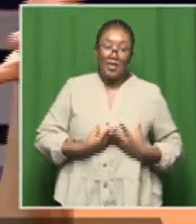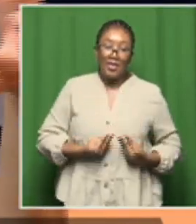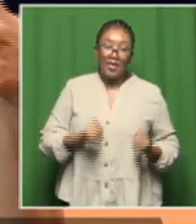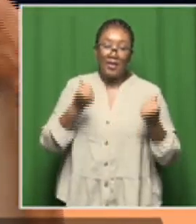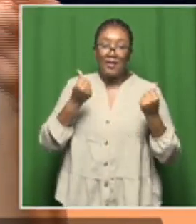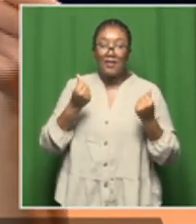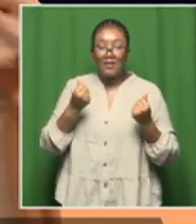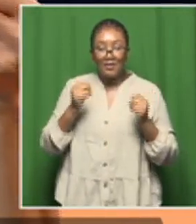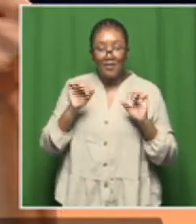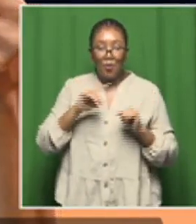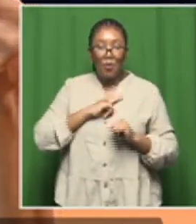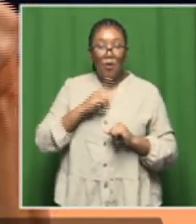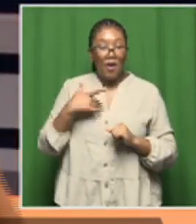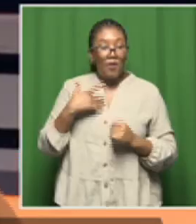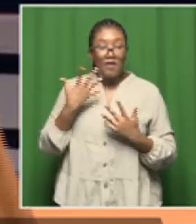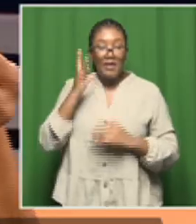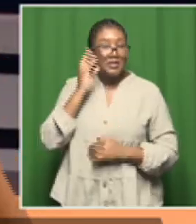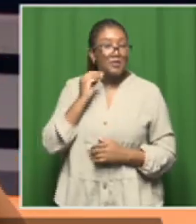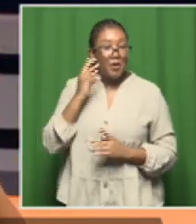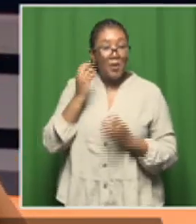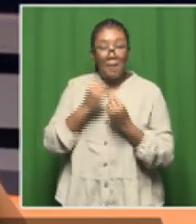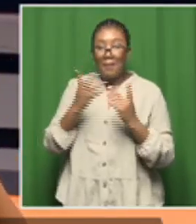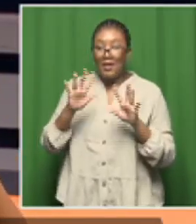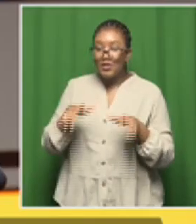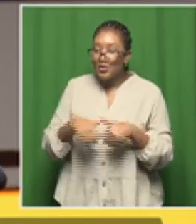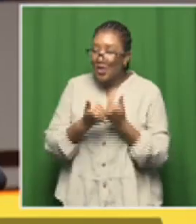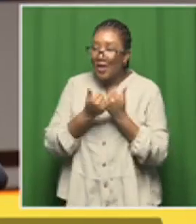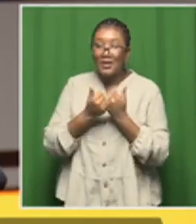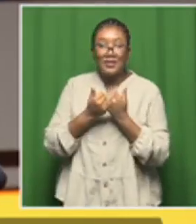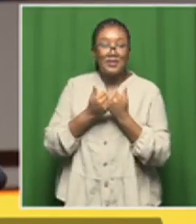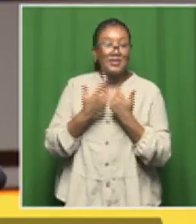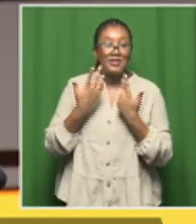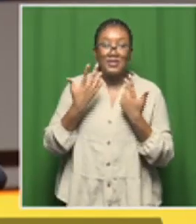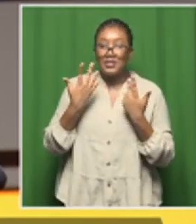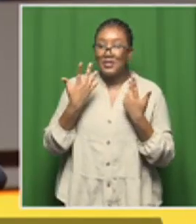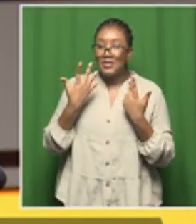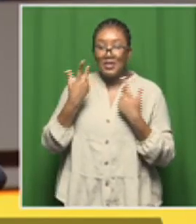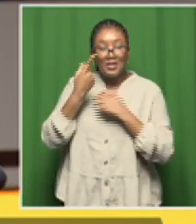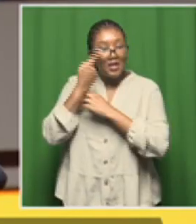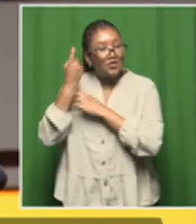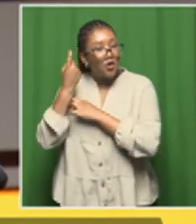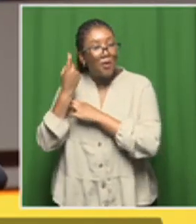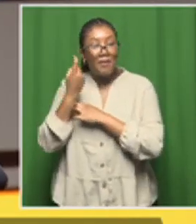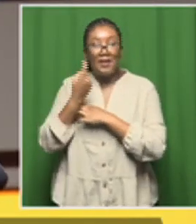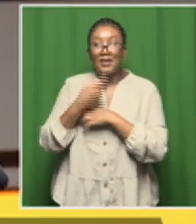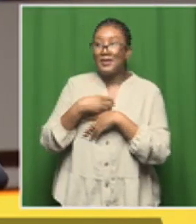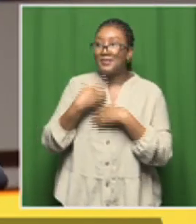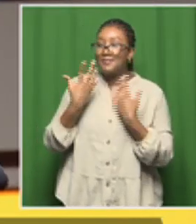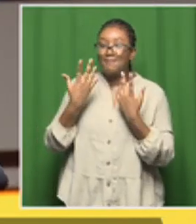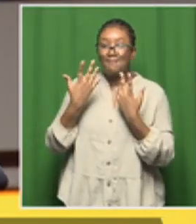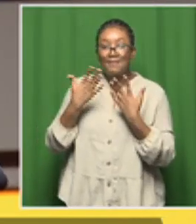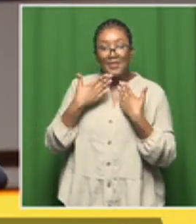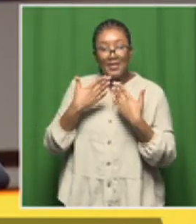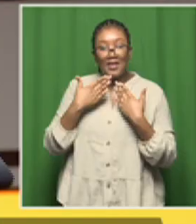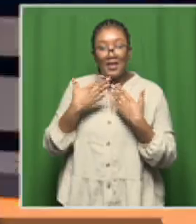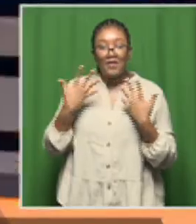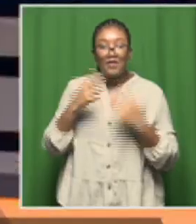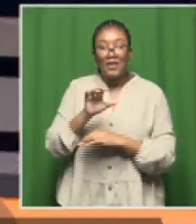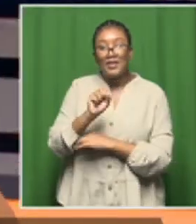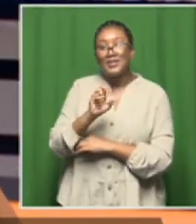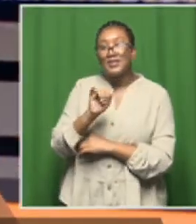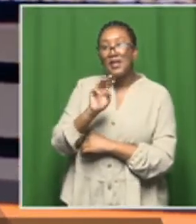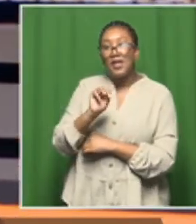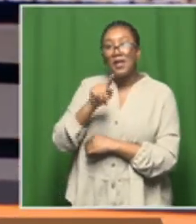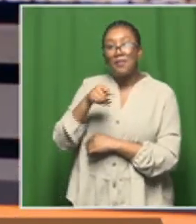given the traumas that we as a nation have experienced, and thank you for playing your part in solidifying our cultural and history at large. So Simphiwe Buthelezi this